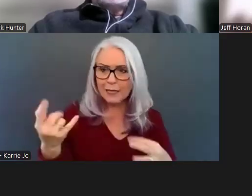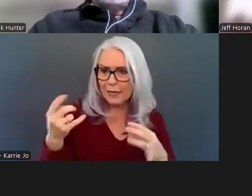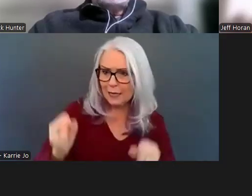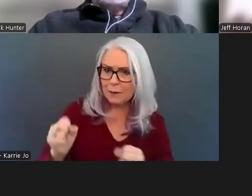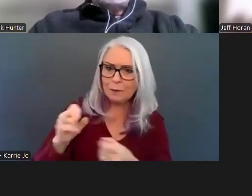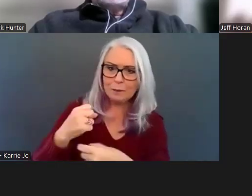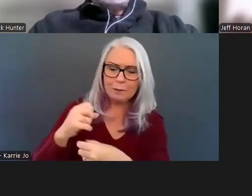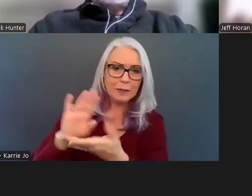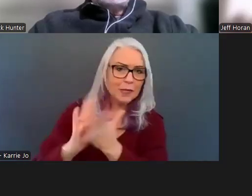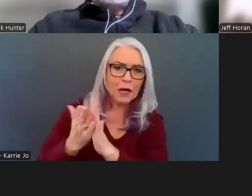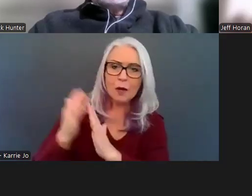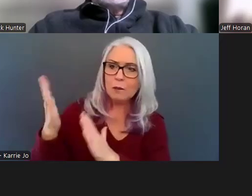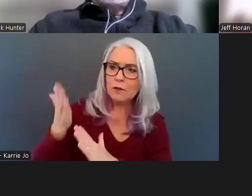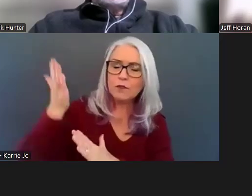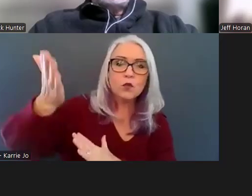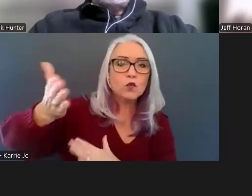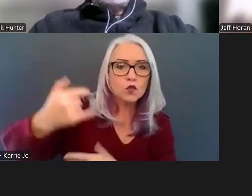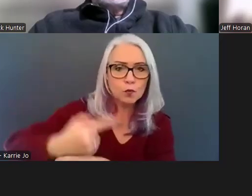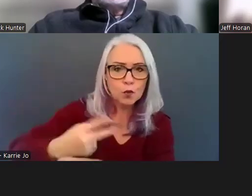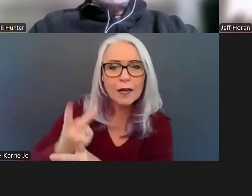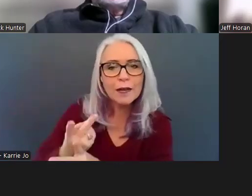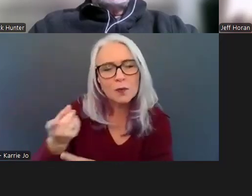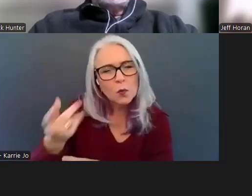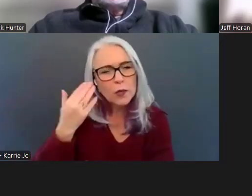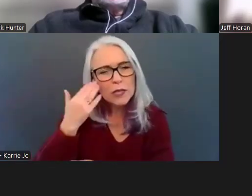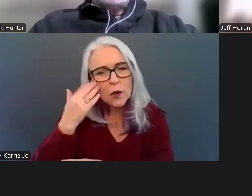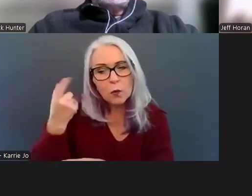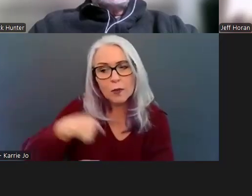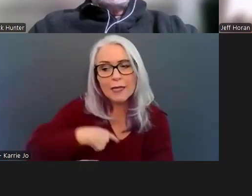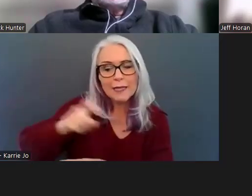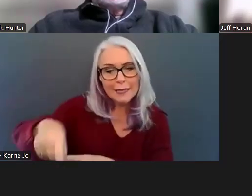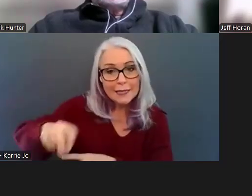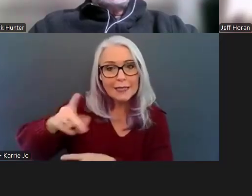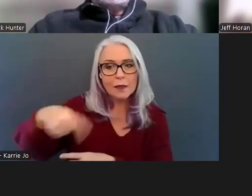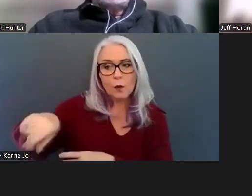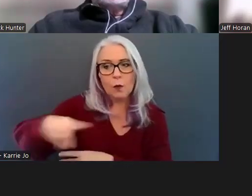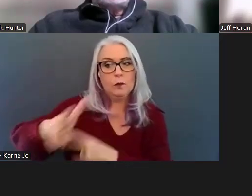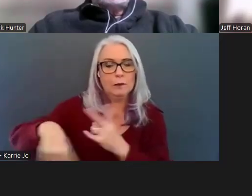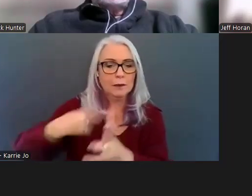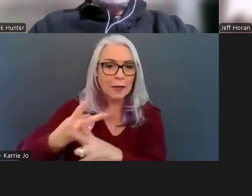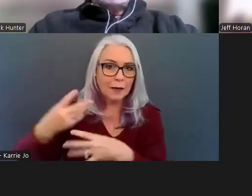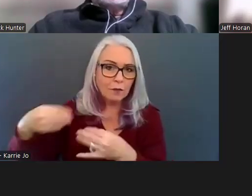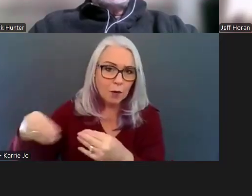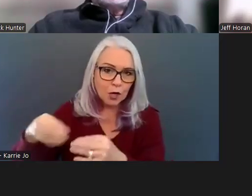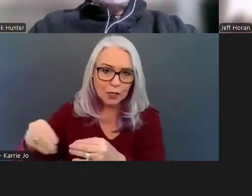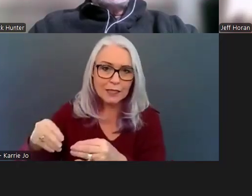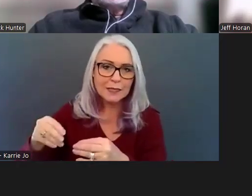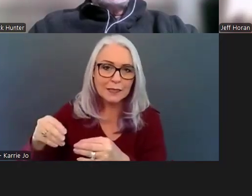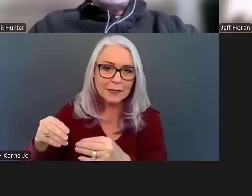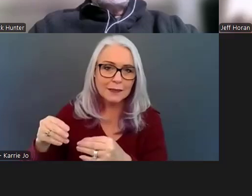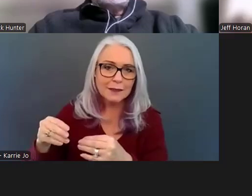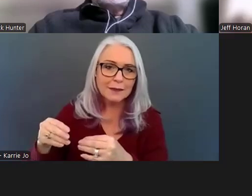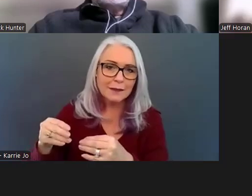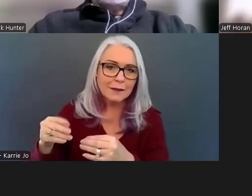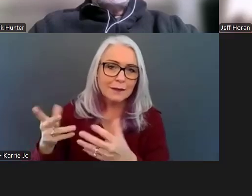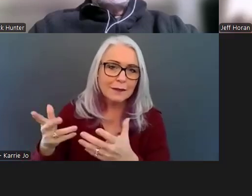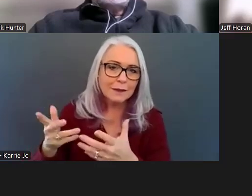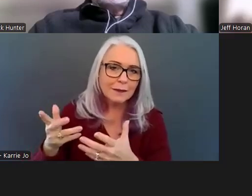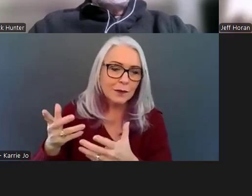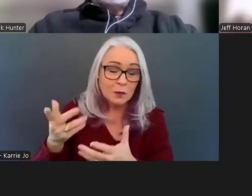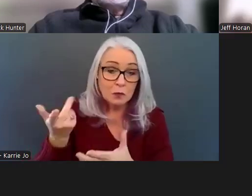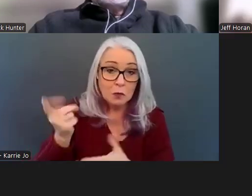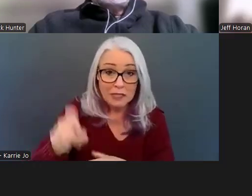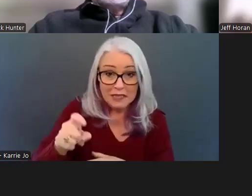product, recognizing though that we need those markets and we need like management, like infrastructure to exist in areas to pull a lot of this off.